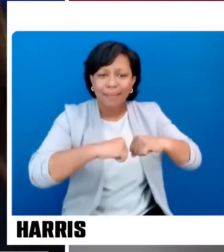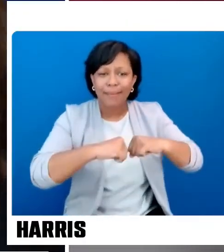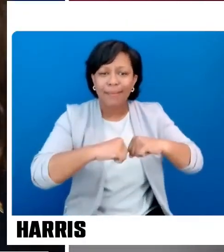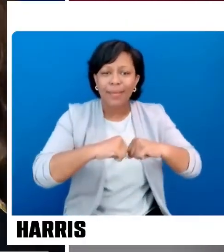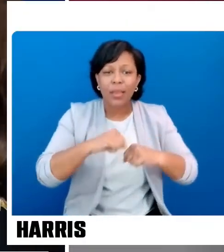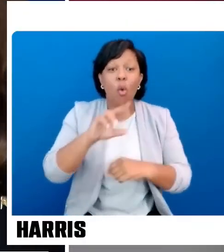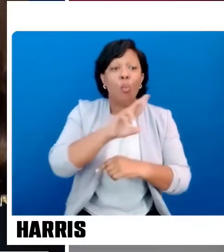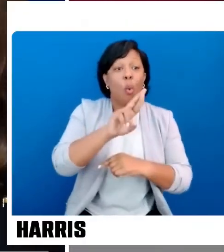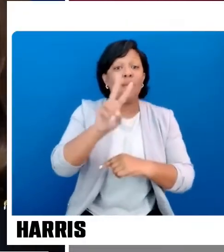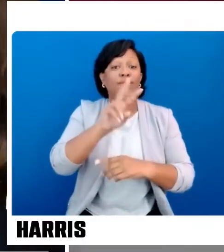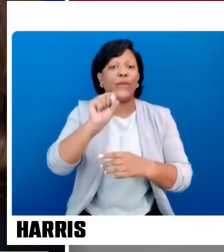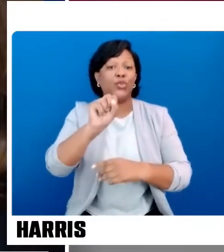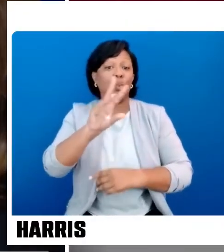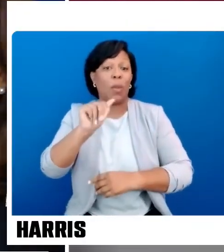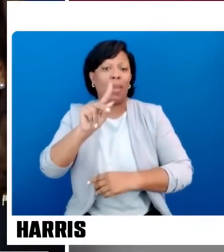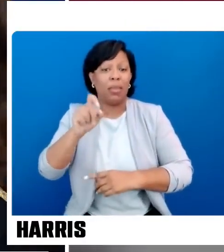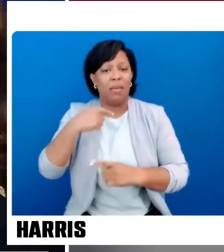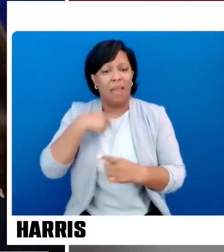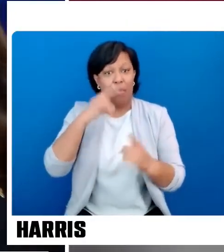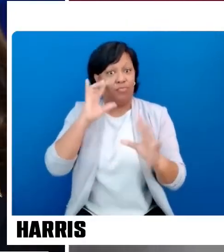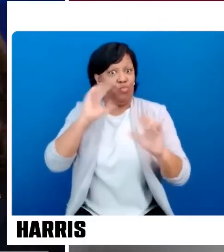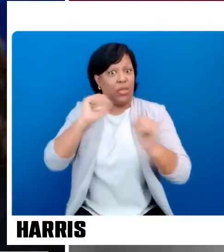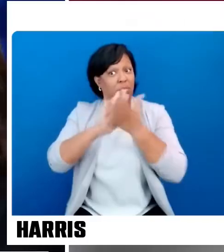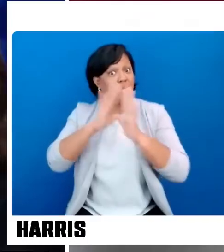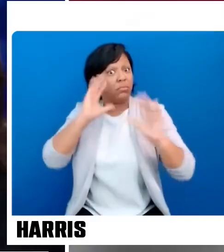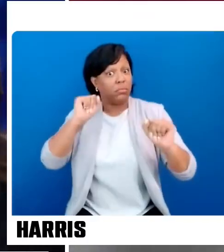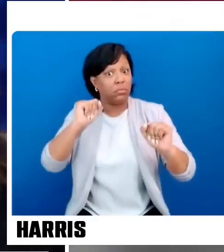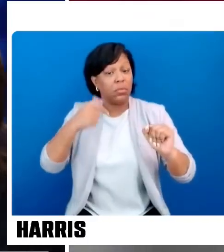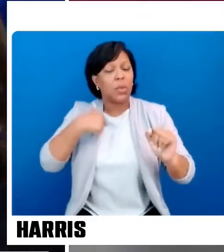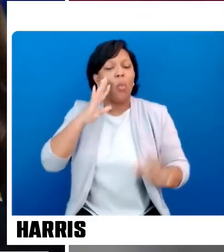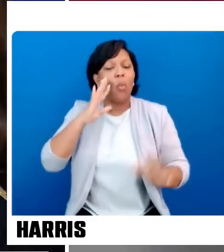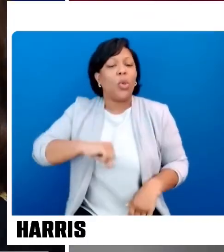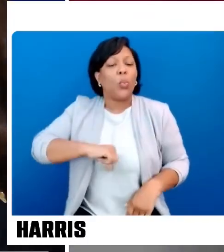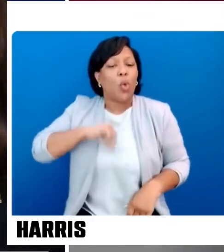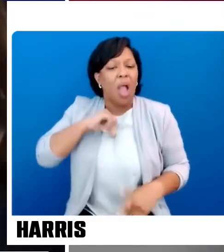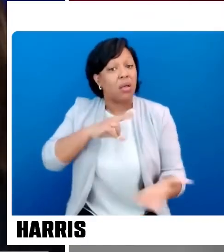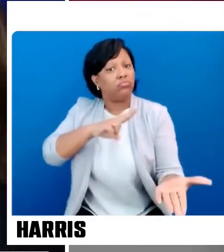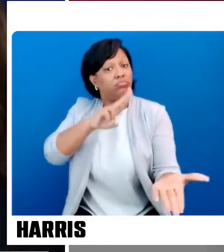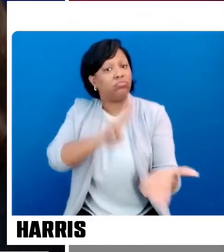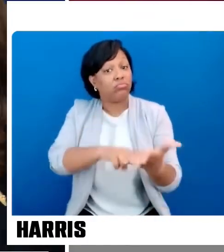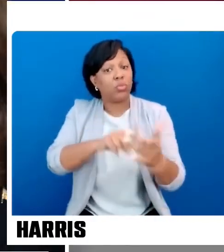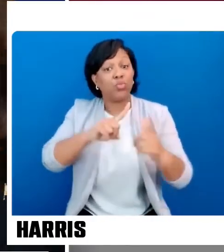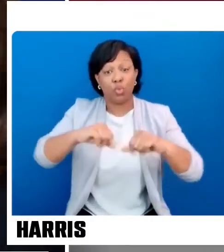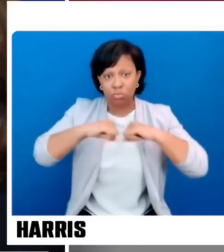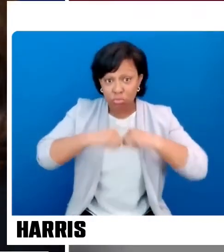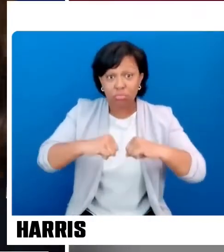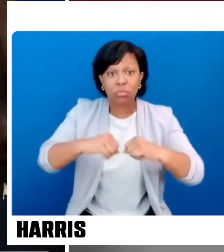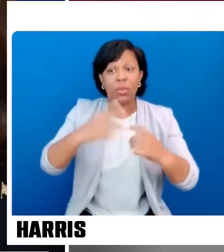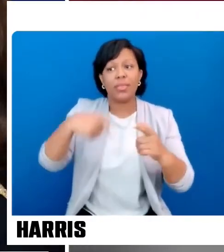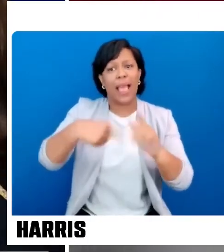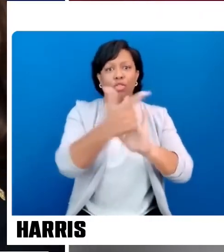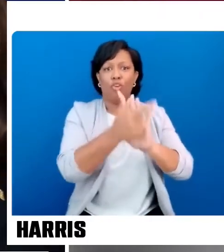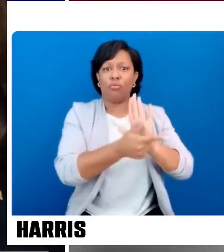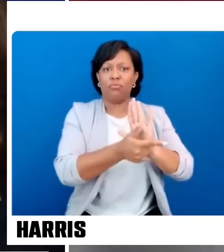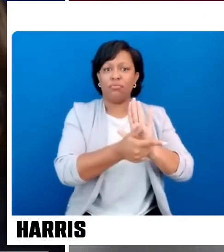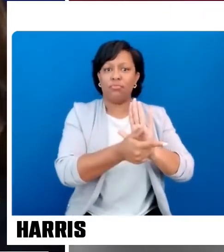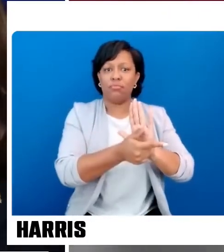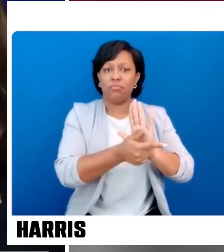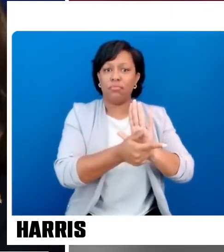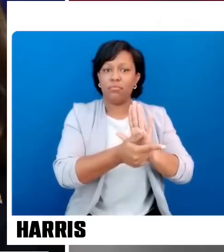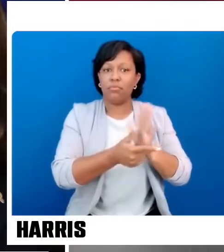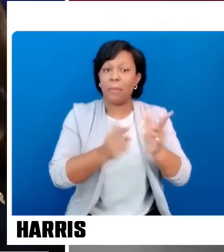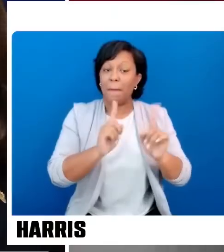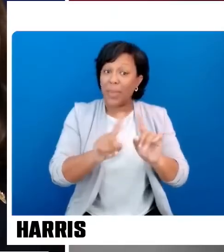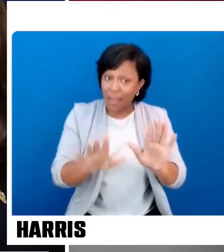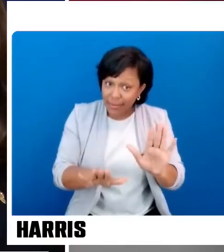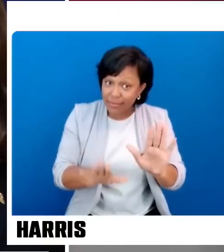I will proudly sign it into law. But understand, if Donald Trump were to be reelected, he will